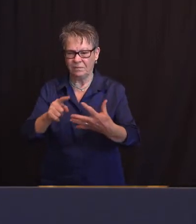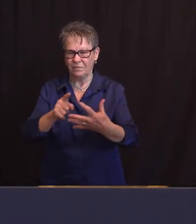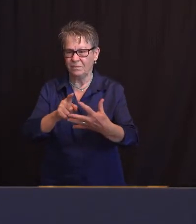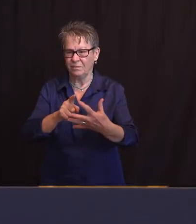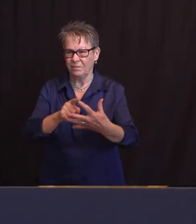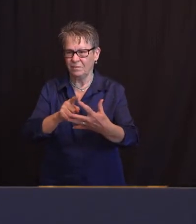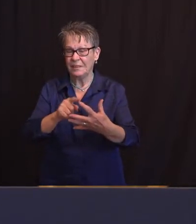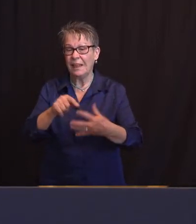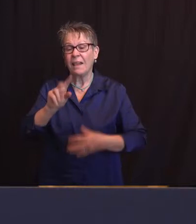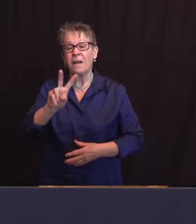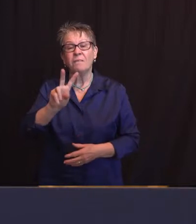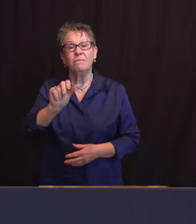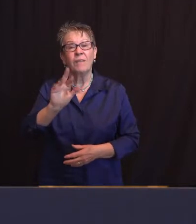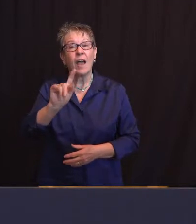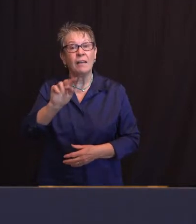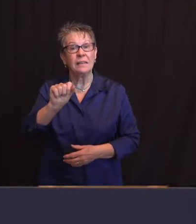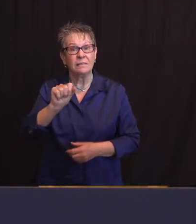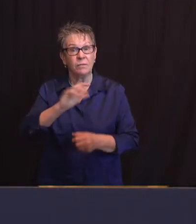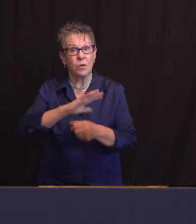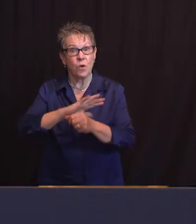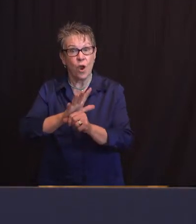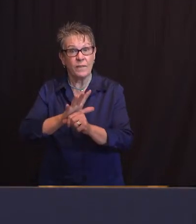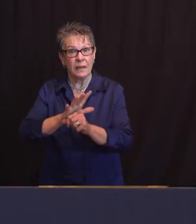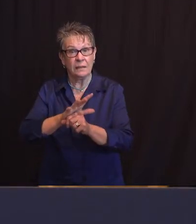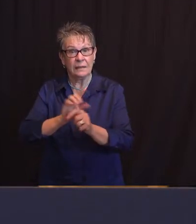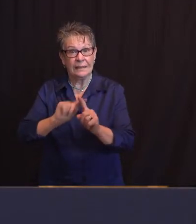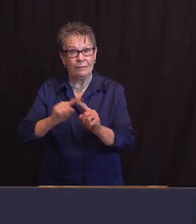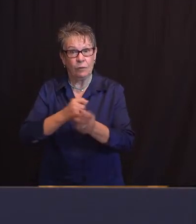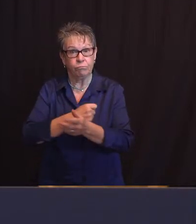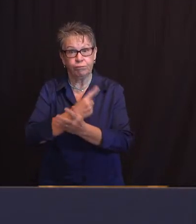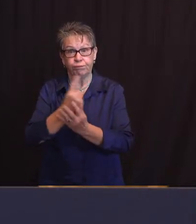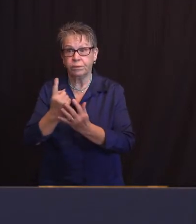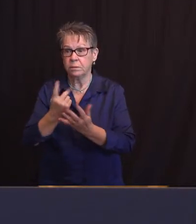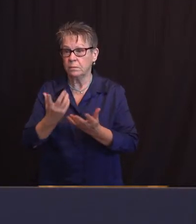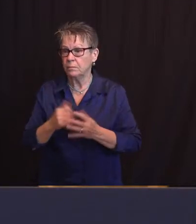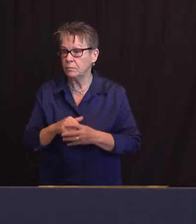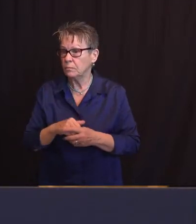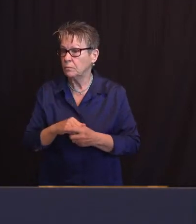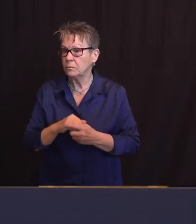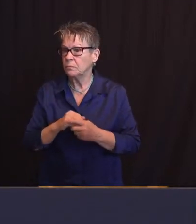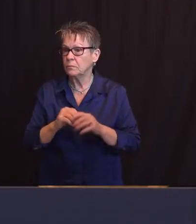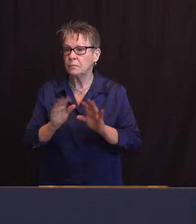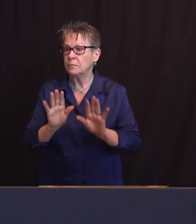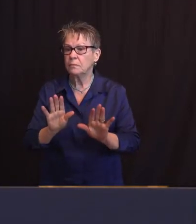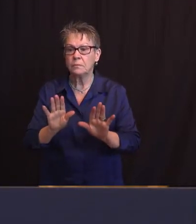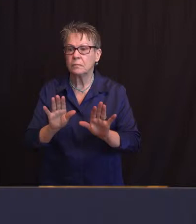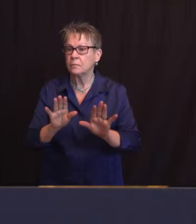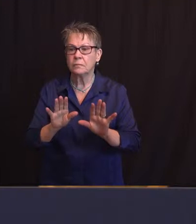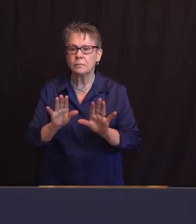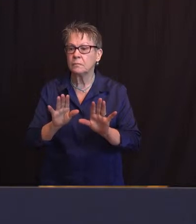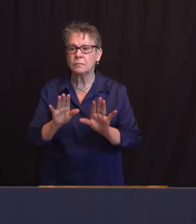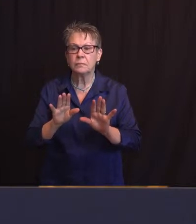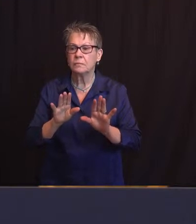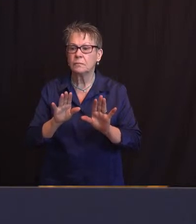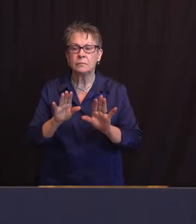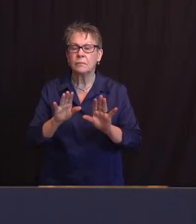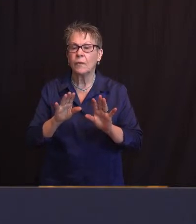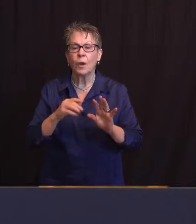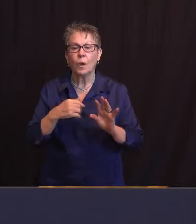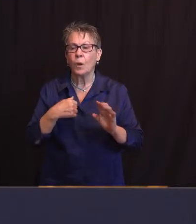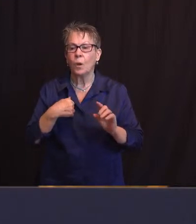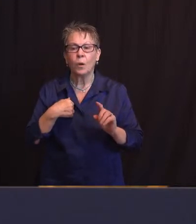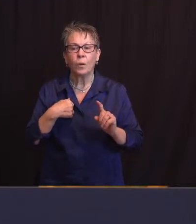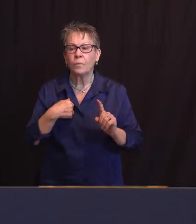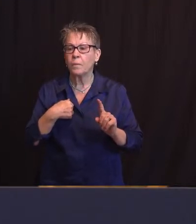the experts, here's what we don't need further information on, and that is how many positives a day, what our positivity rate